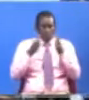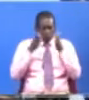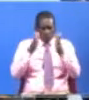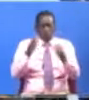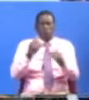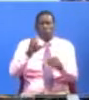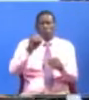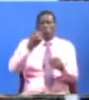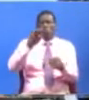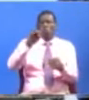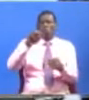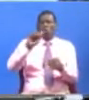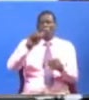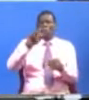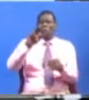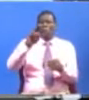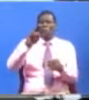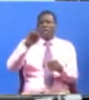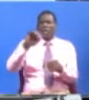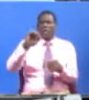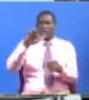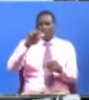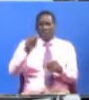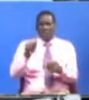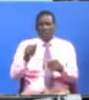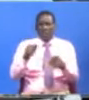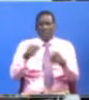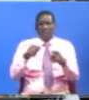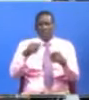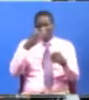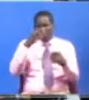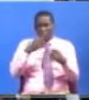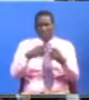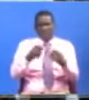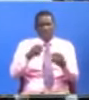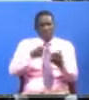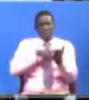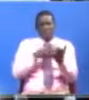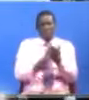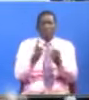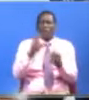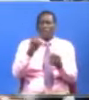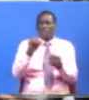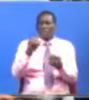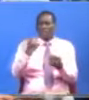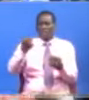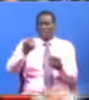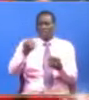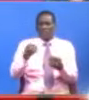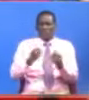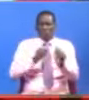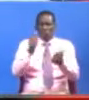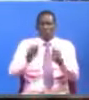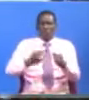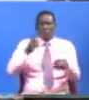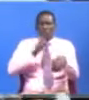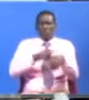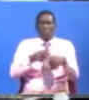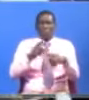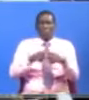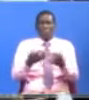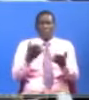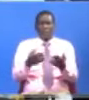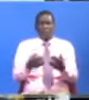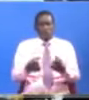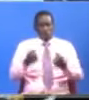Omanyala, unfortunately not for the good reasons, because Kenny Bednarek beat him in the 100 meters race for the very first time. However,